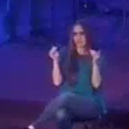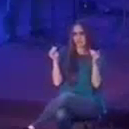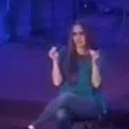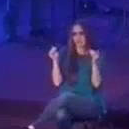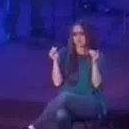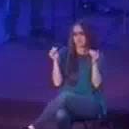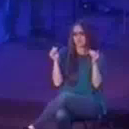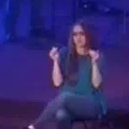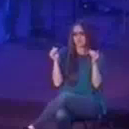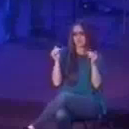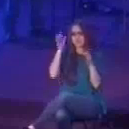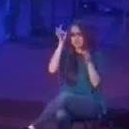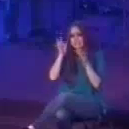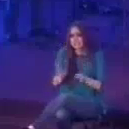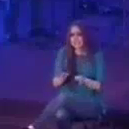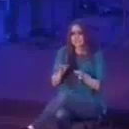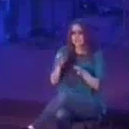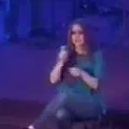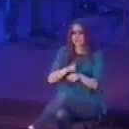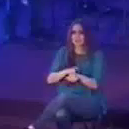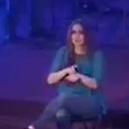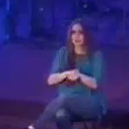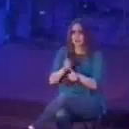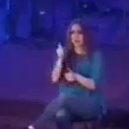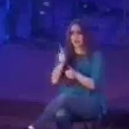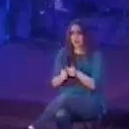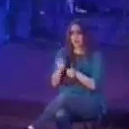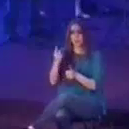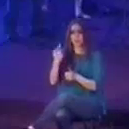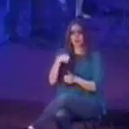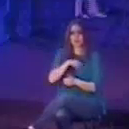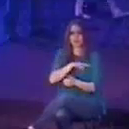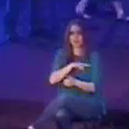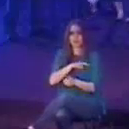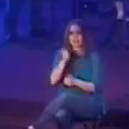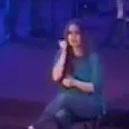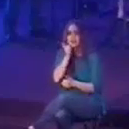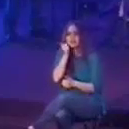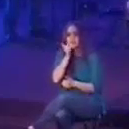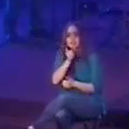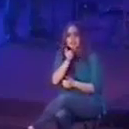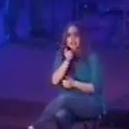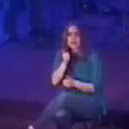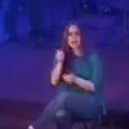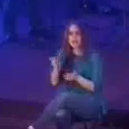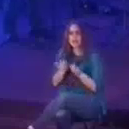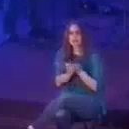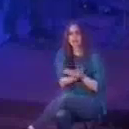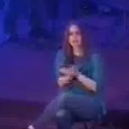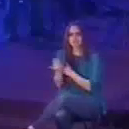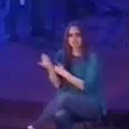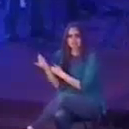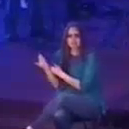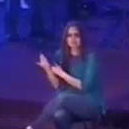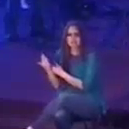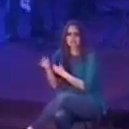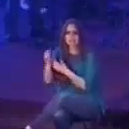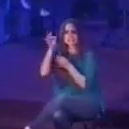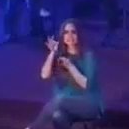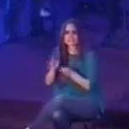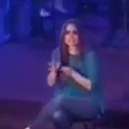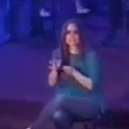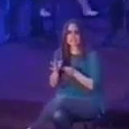This is decision time. Every one of us, every day, every morning, have to decide the commandment Jesus gave to